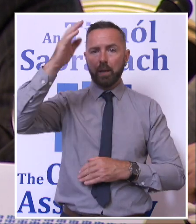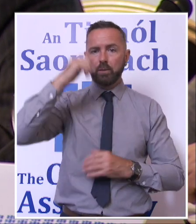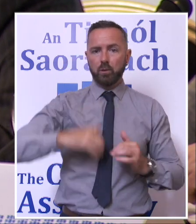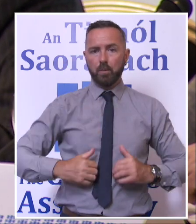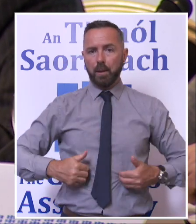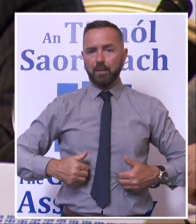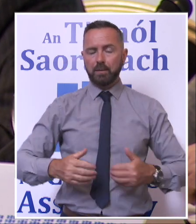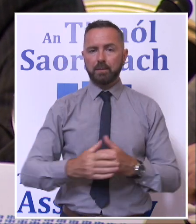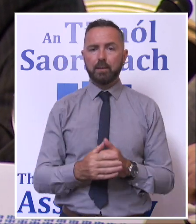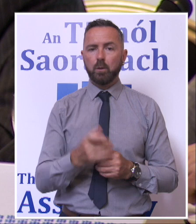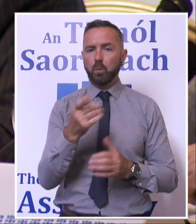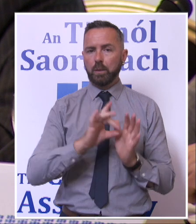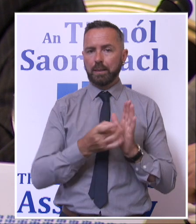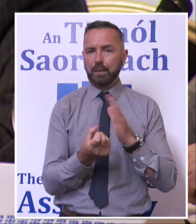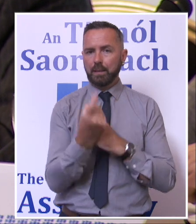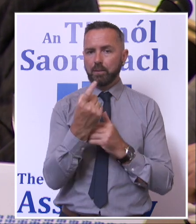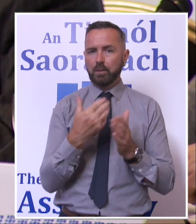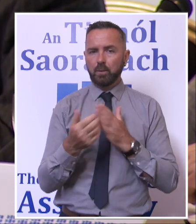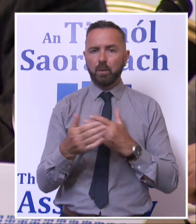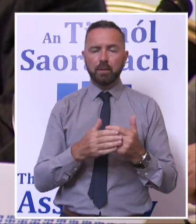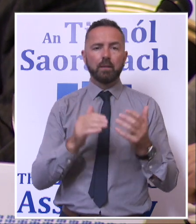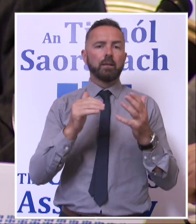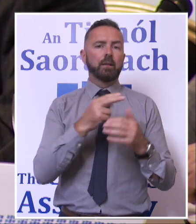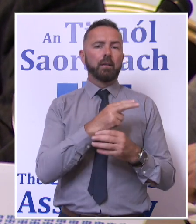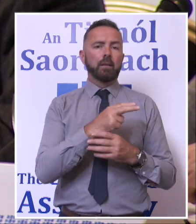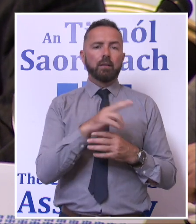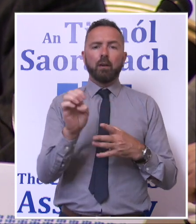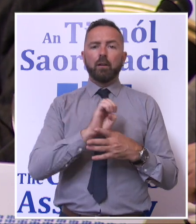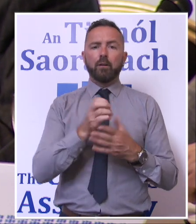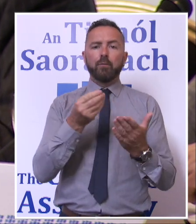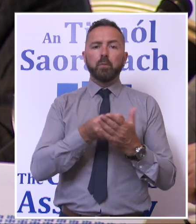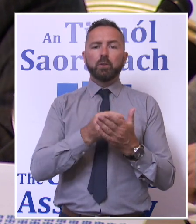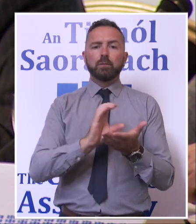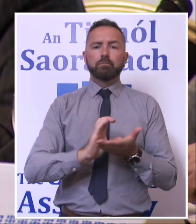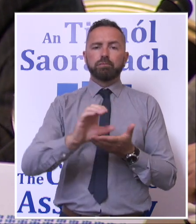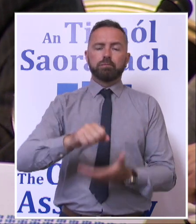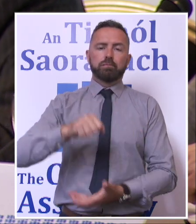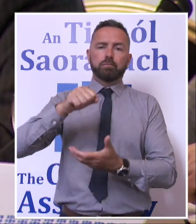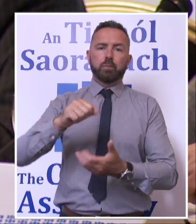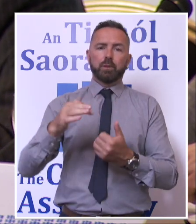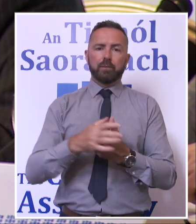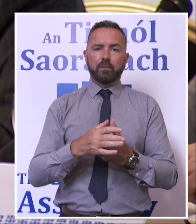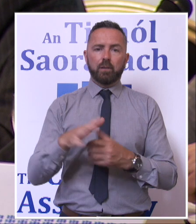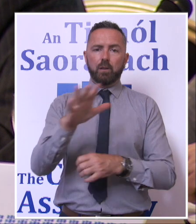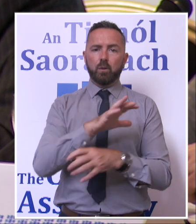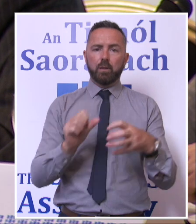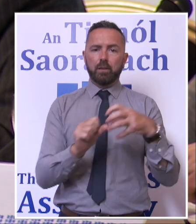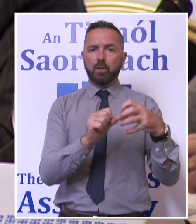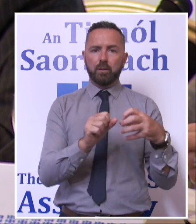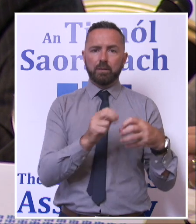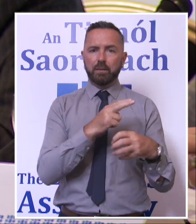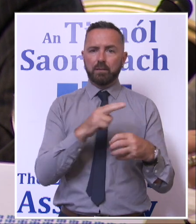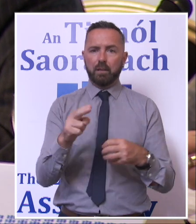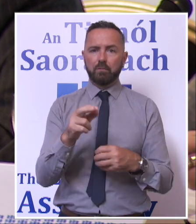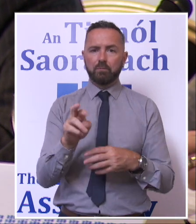one of the key issues, and just to build on A's point, it's the lack of budget for collaboration between the local authorities and the other significant agencies